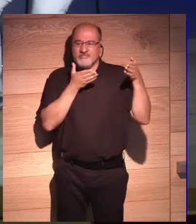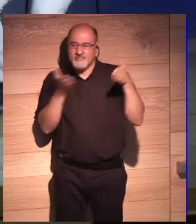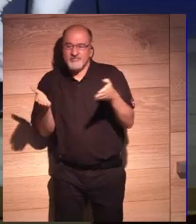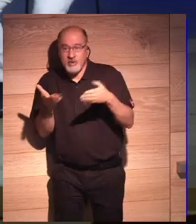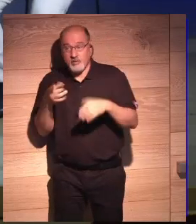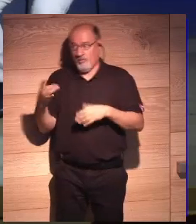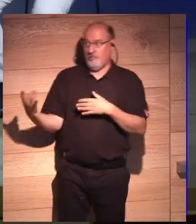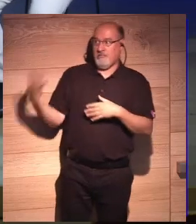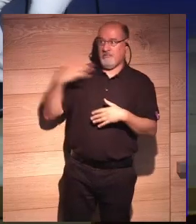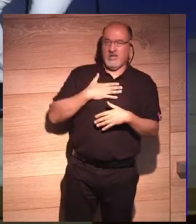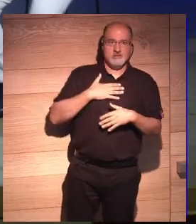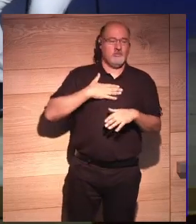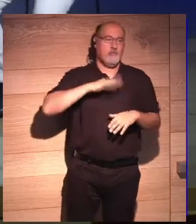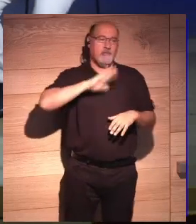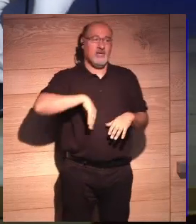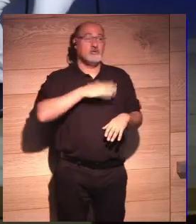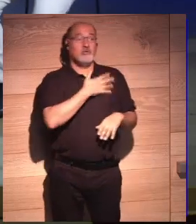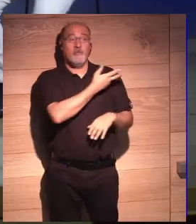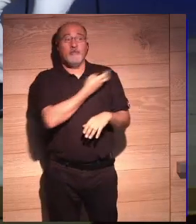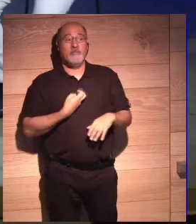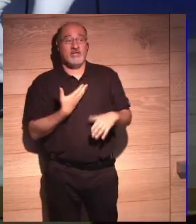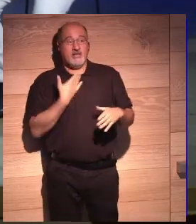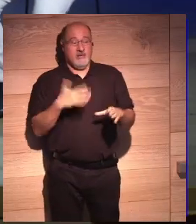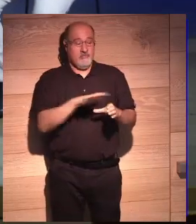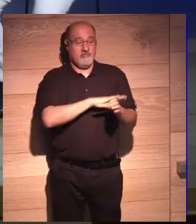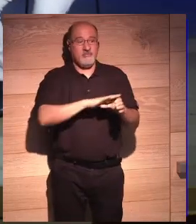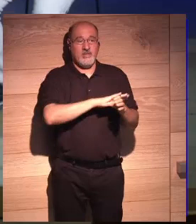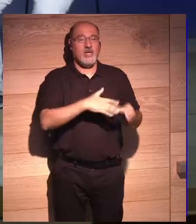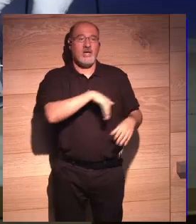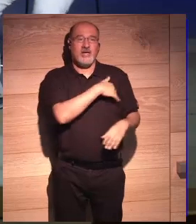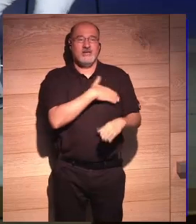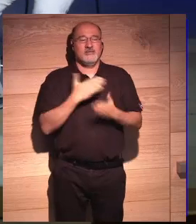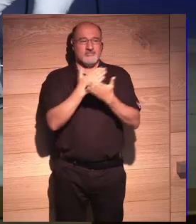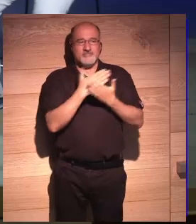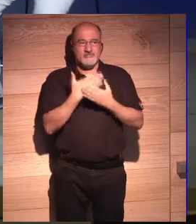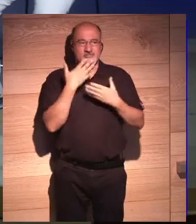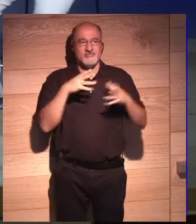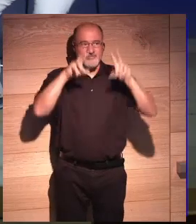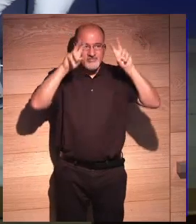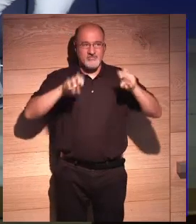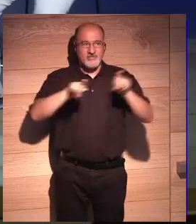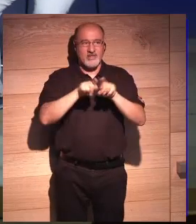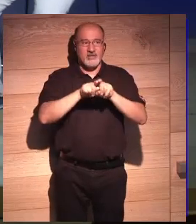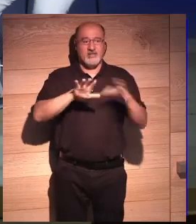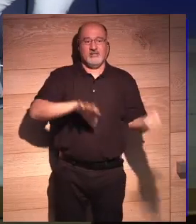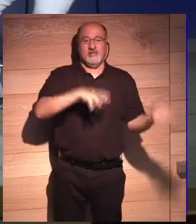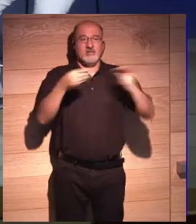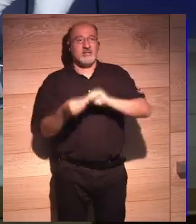not impressive, but well, I come from a more academic